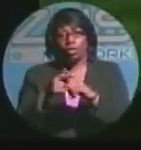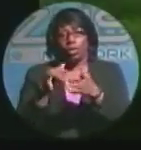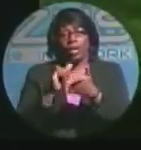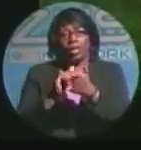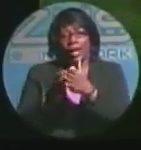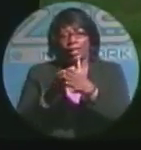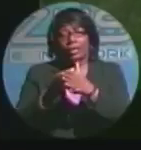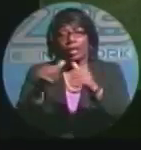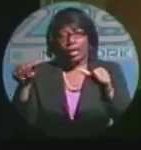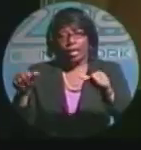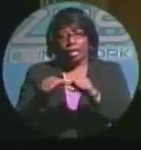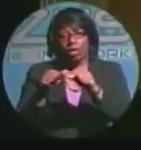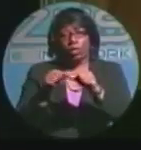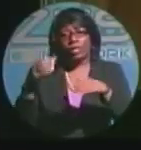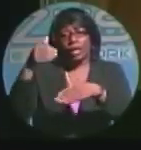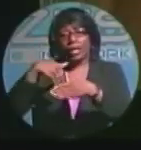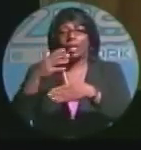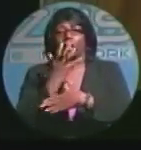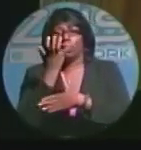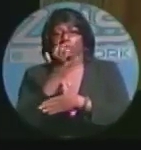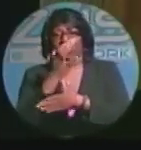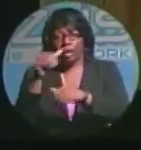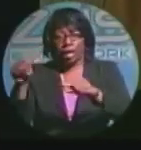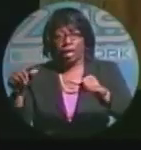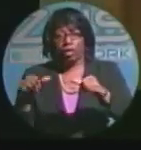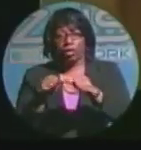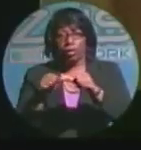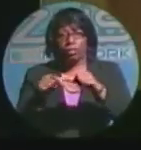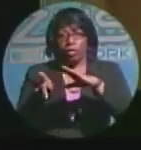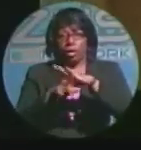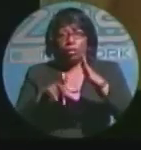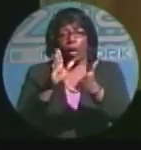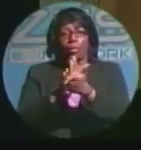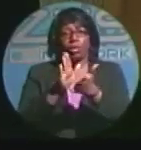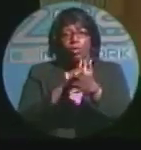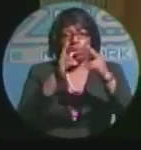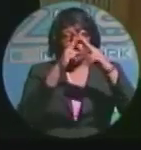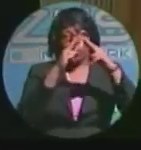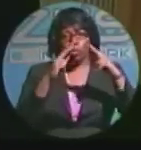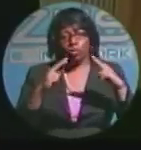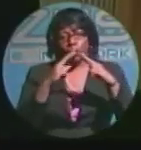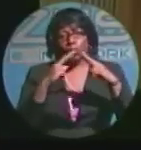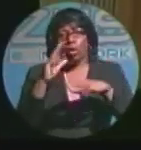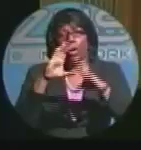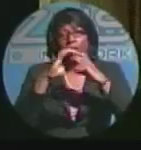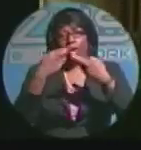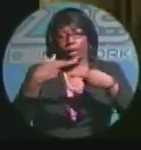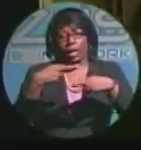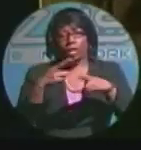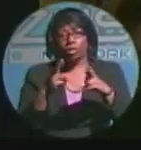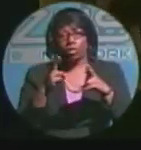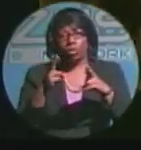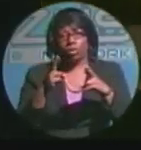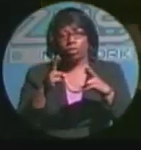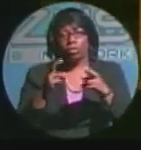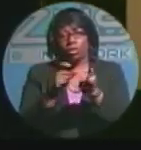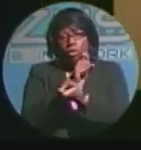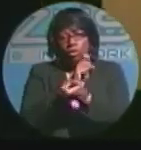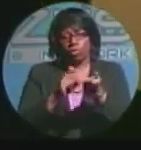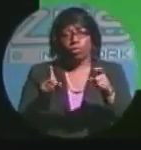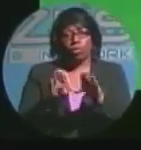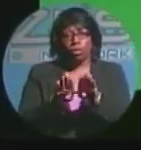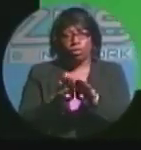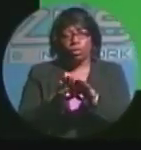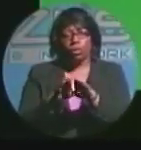tossed about in the bushes. Williamstown Primary School ceiling in one of the classrooms also collapsed during the